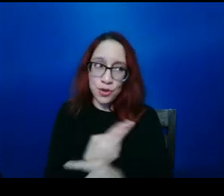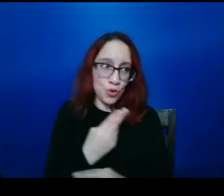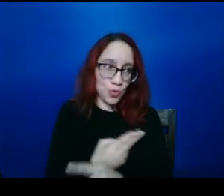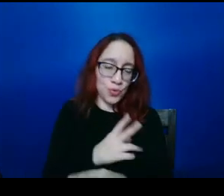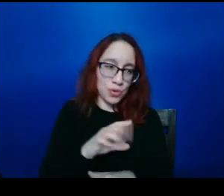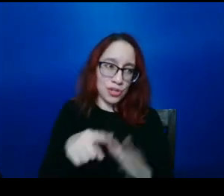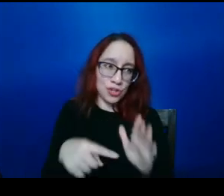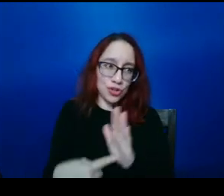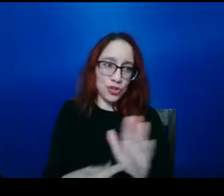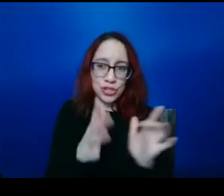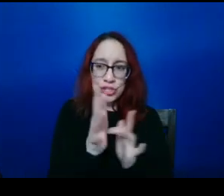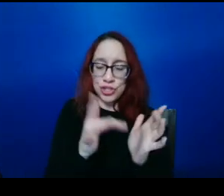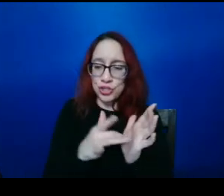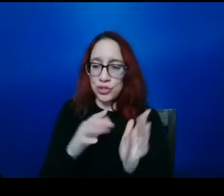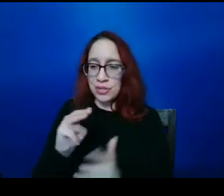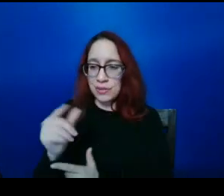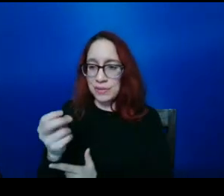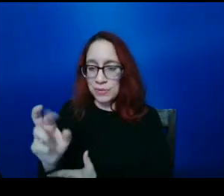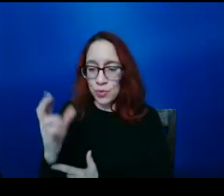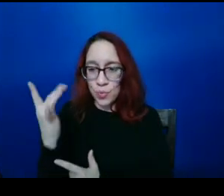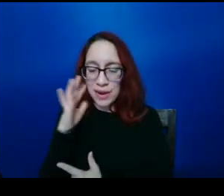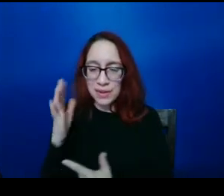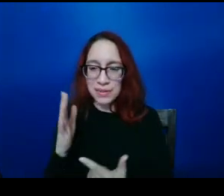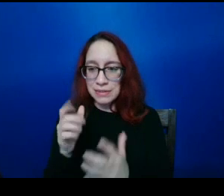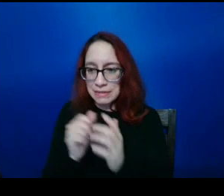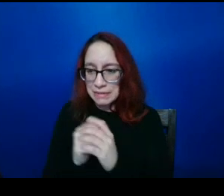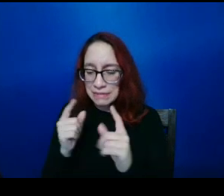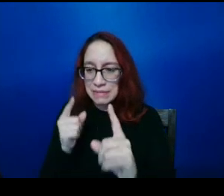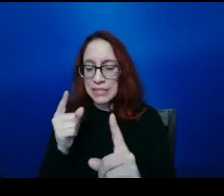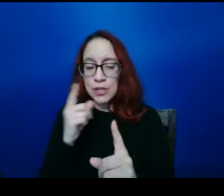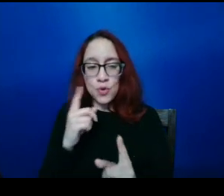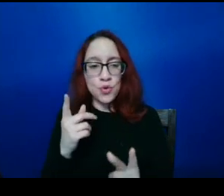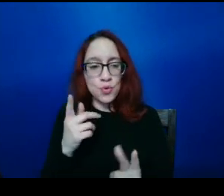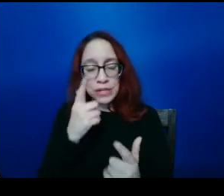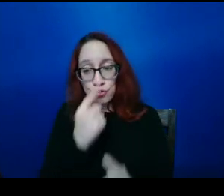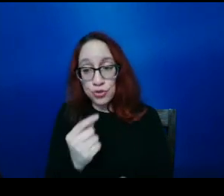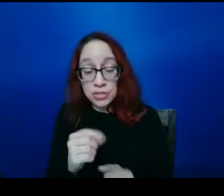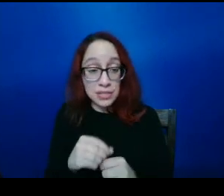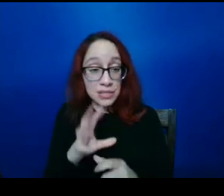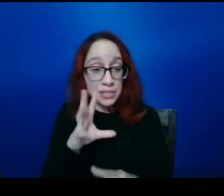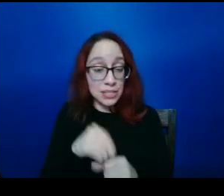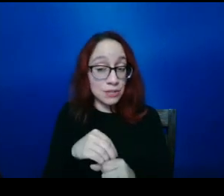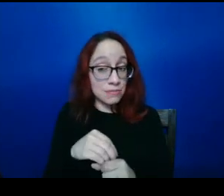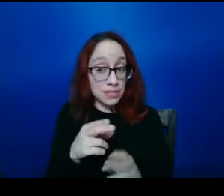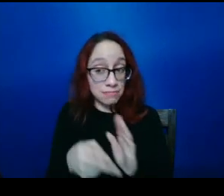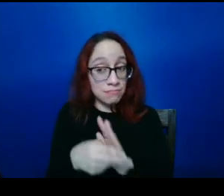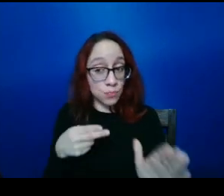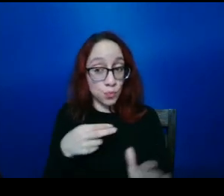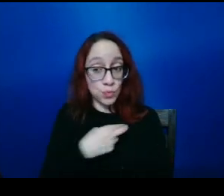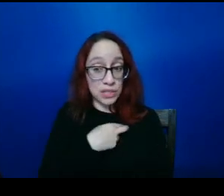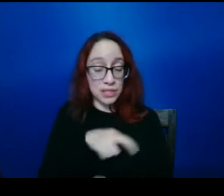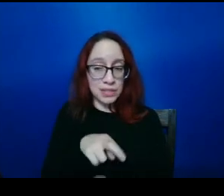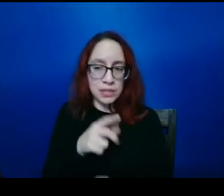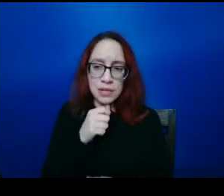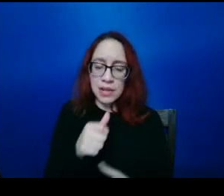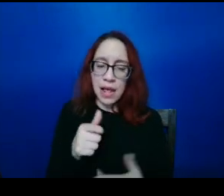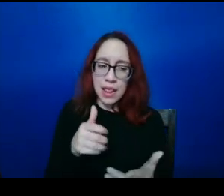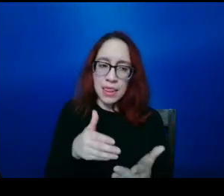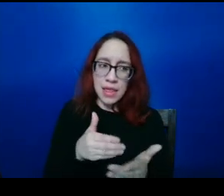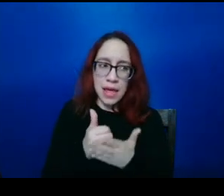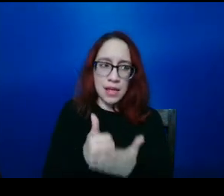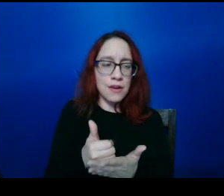display Jesus in a manger because it is of a devout interest of many residents and considered a religion. Disallowing the state to